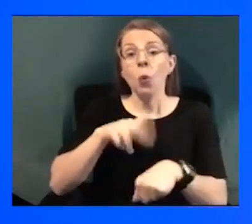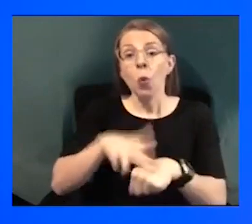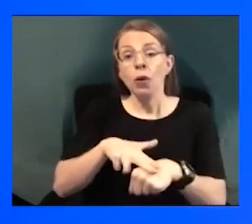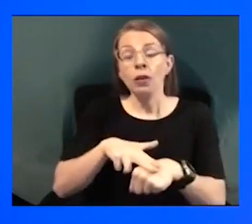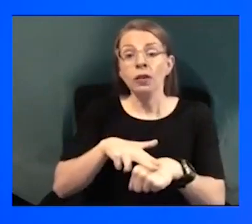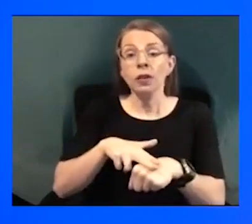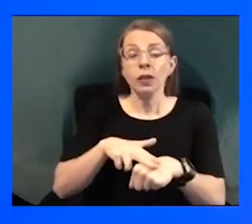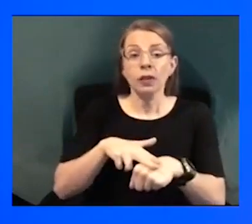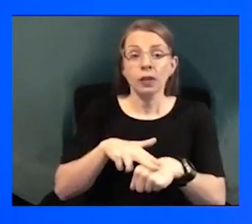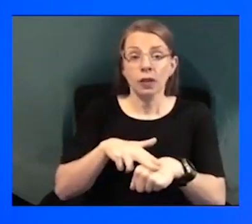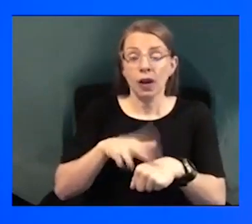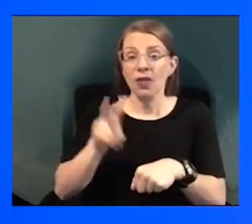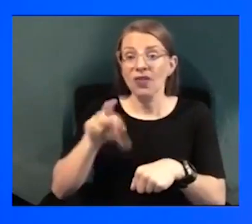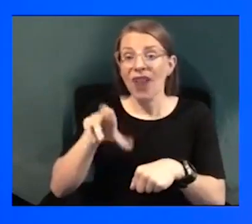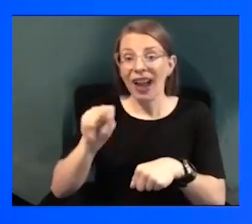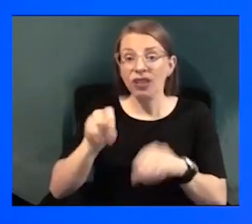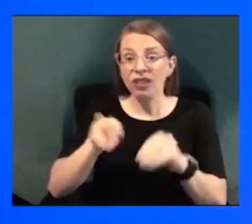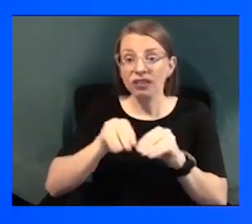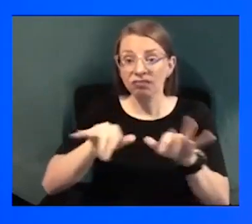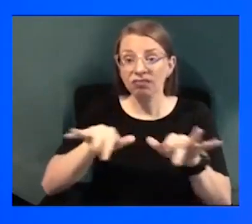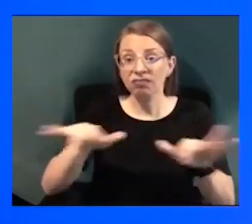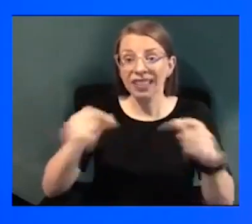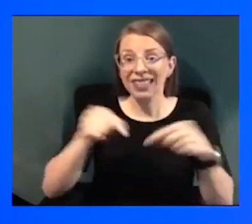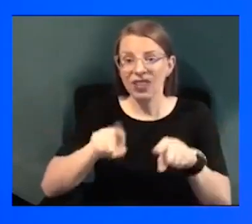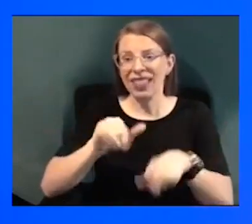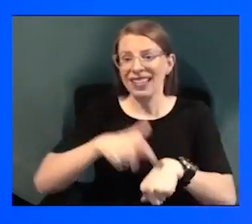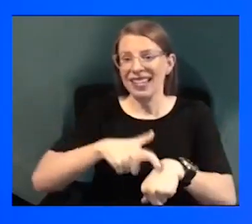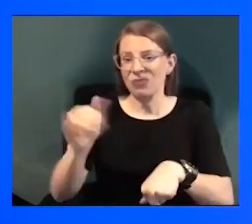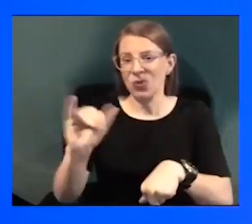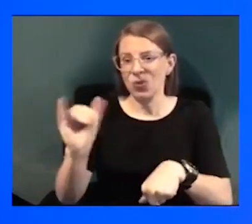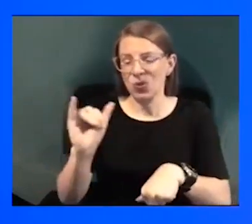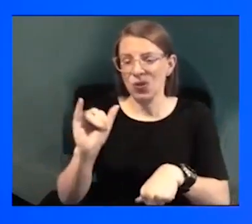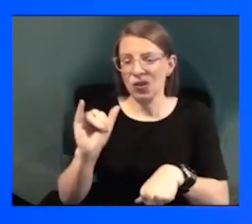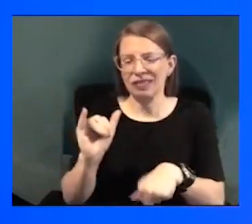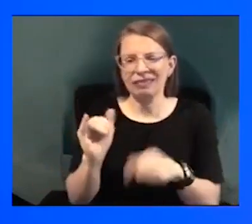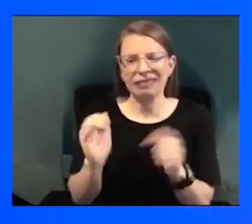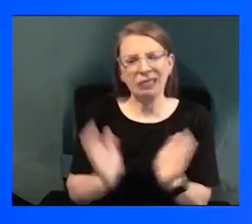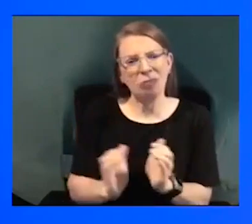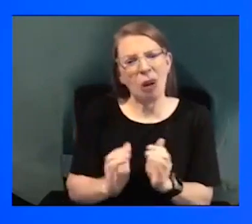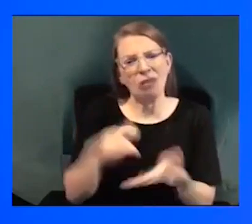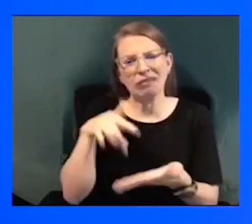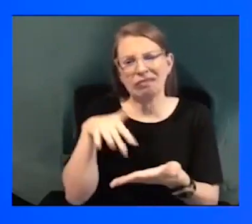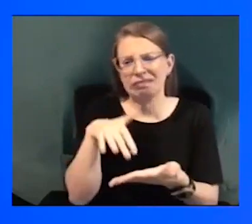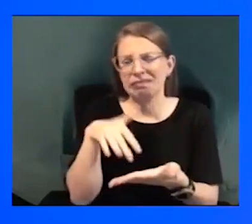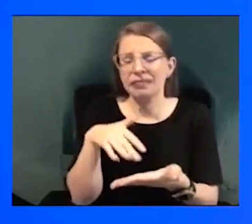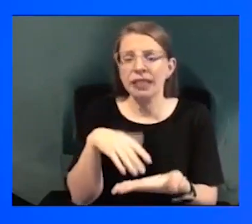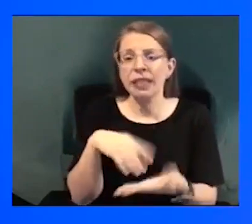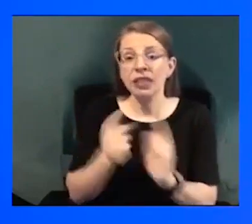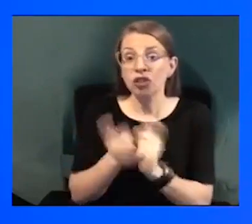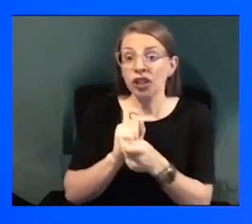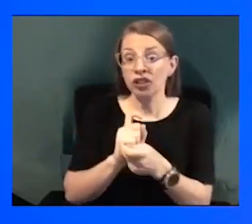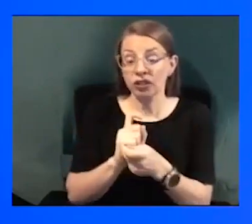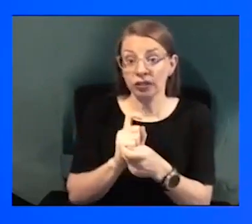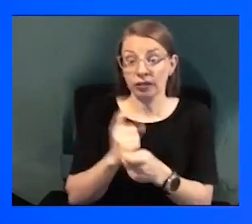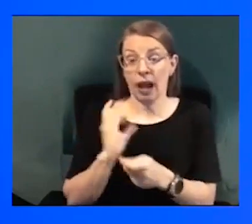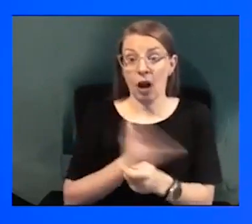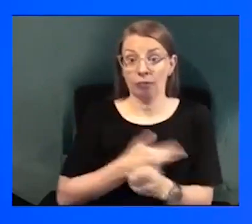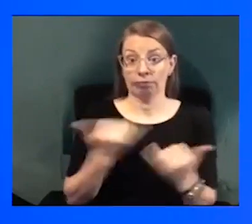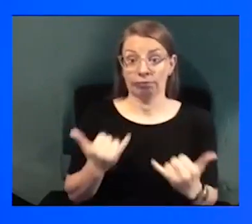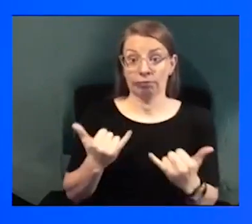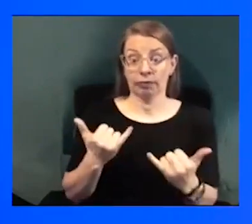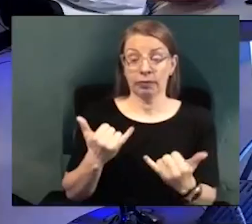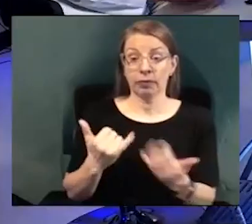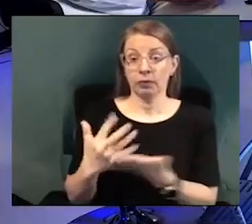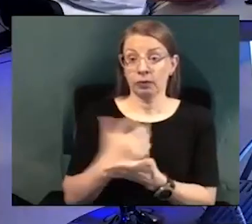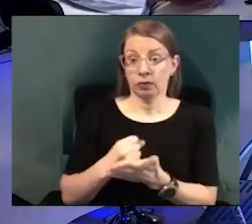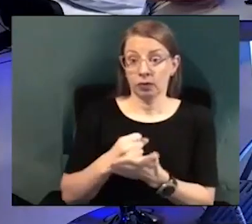of virus around that time as well. So very small study. I don't think that changes anything. You still need to get vaccinated after infection.